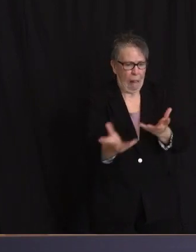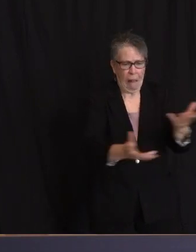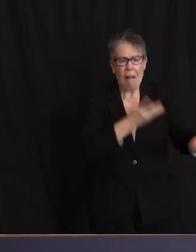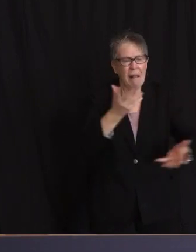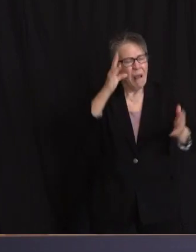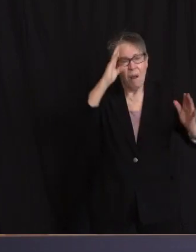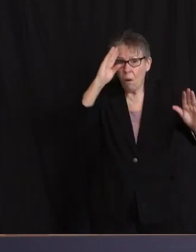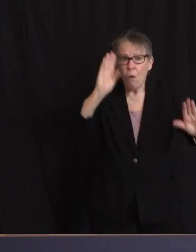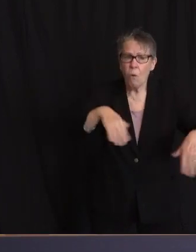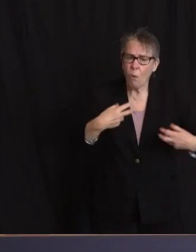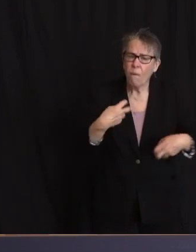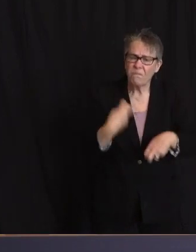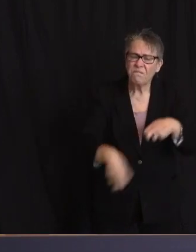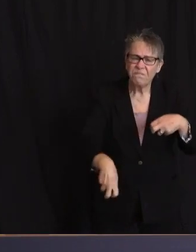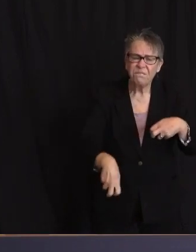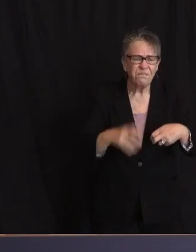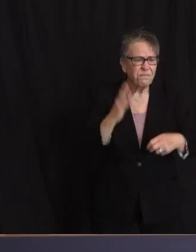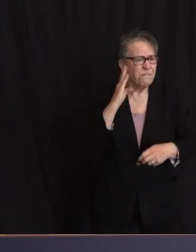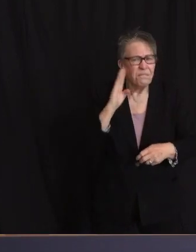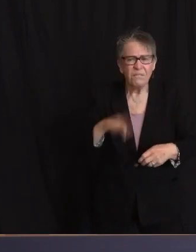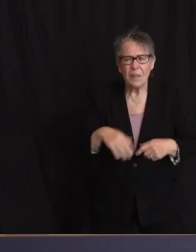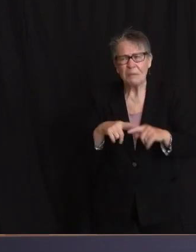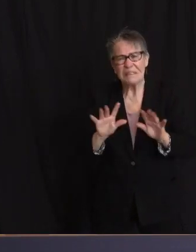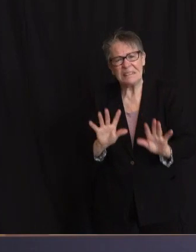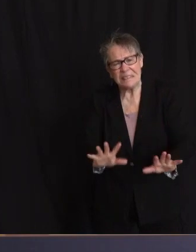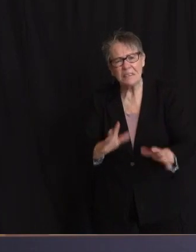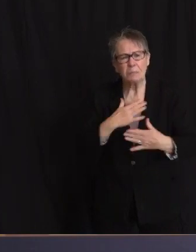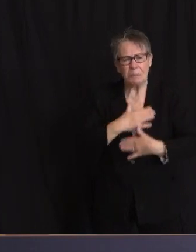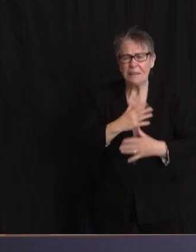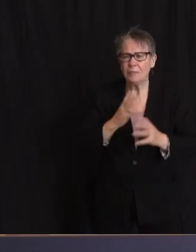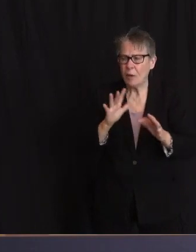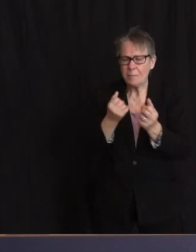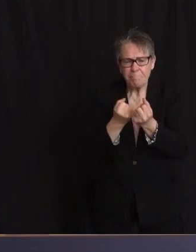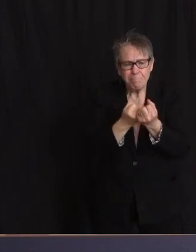to more benign behavior. It's the underground play date.